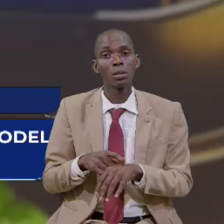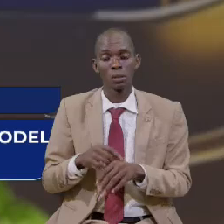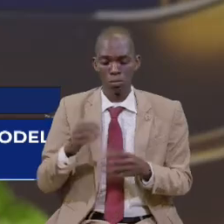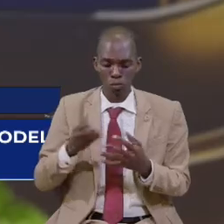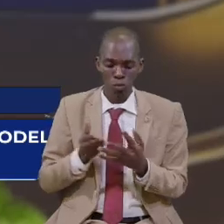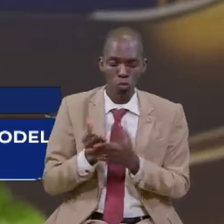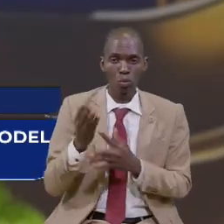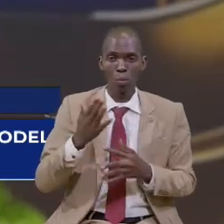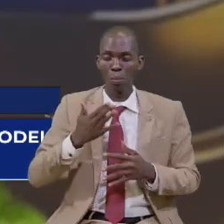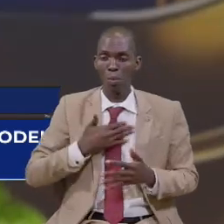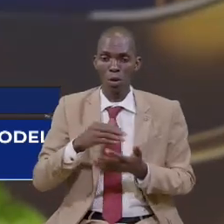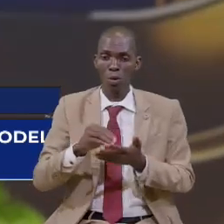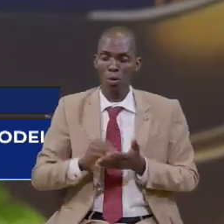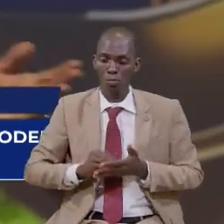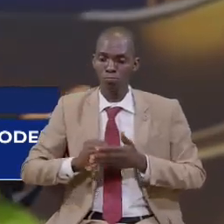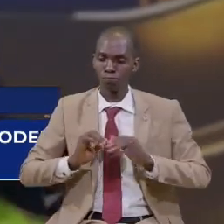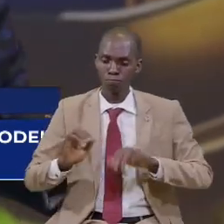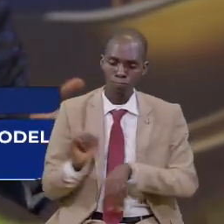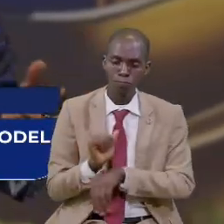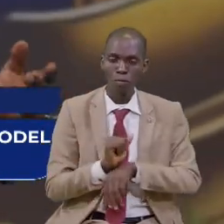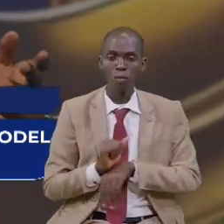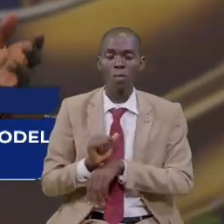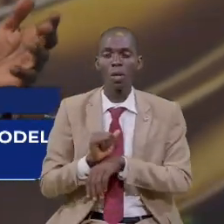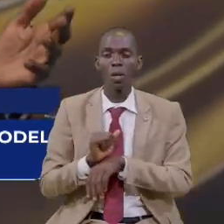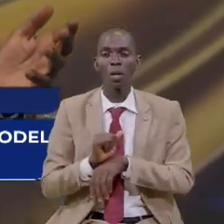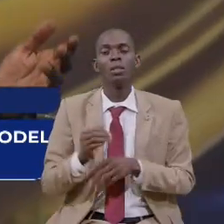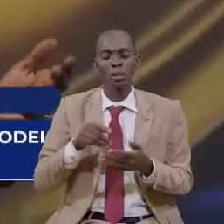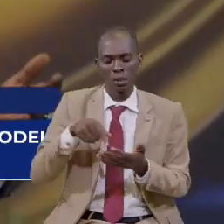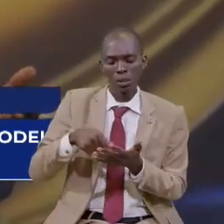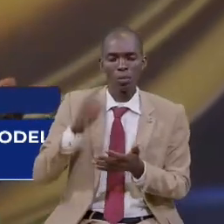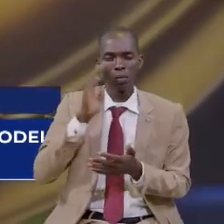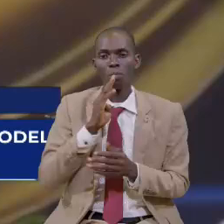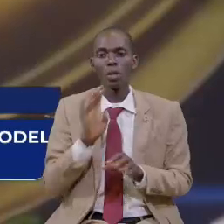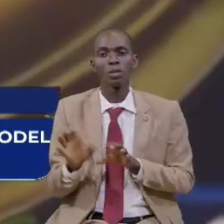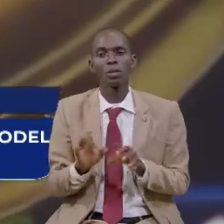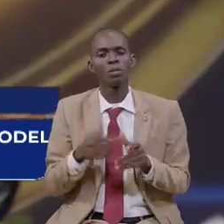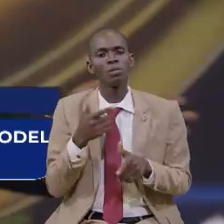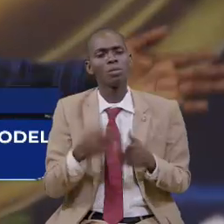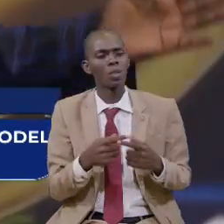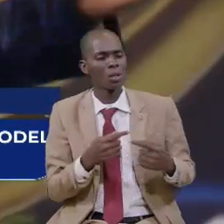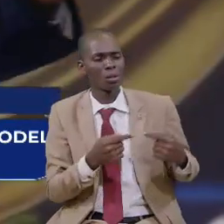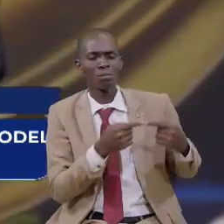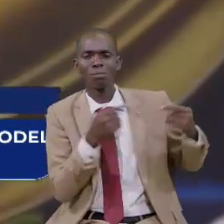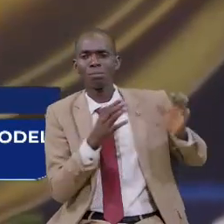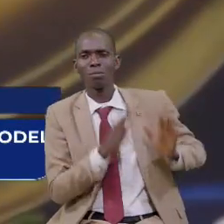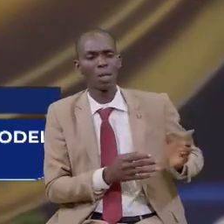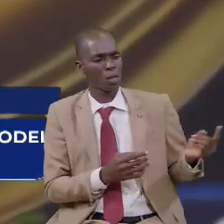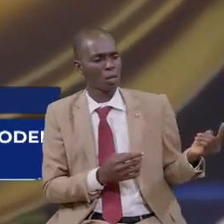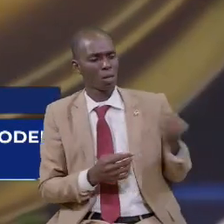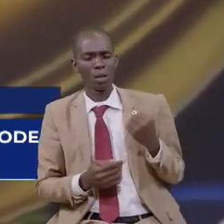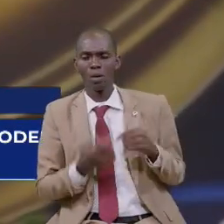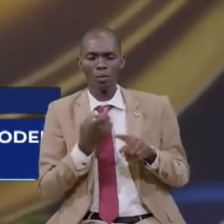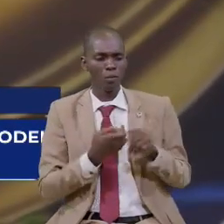commitment. This will be done. And then opposition rose from there and from there,